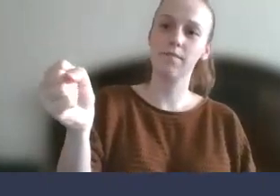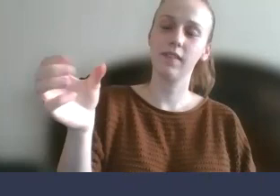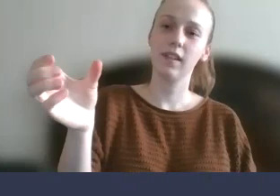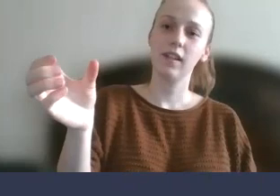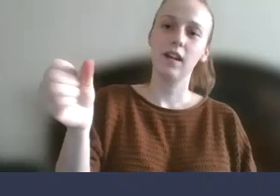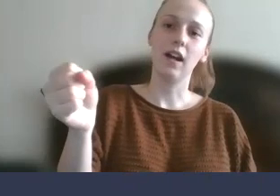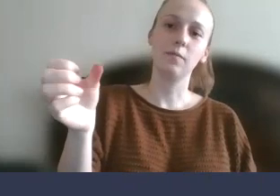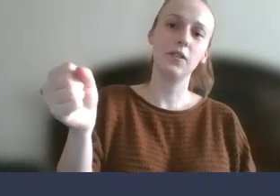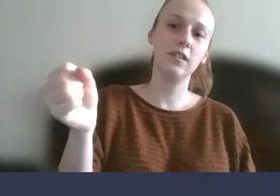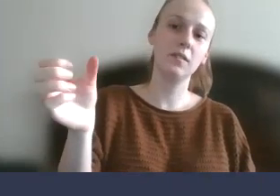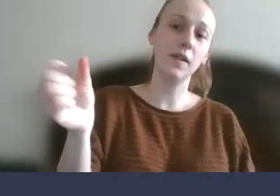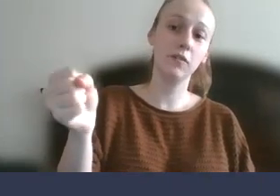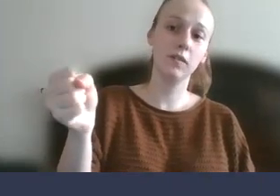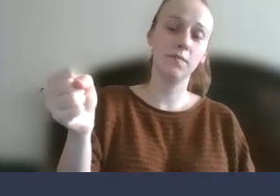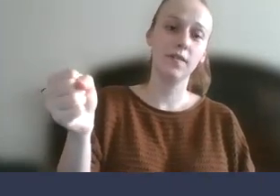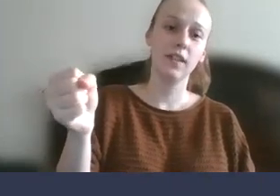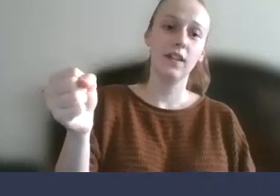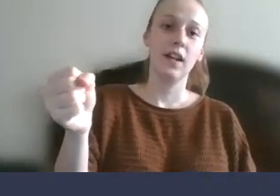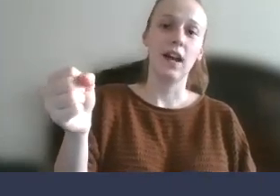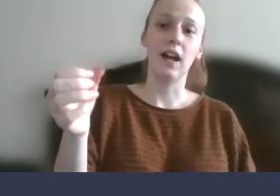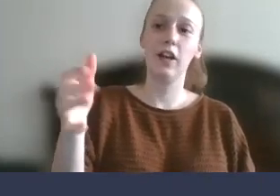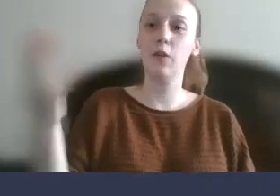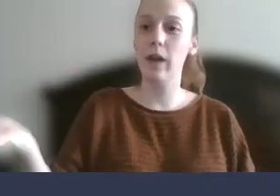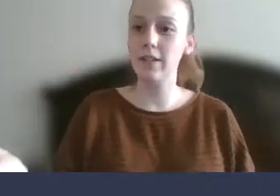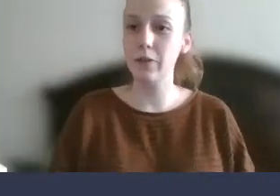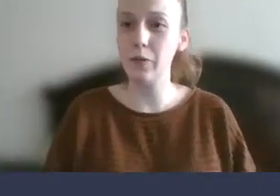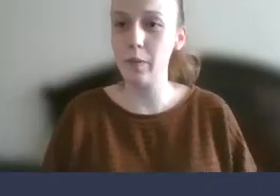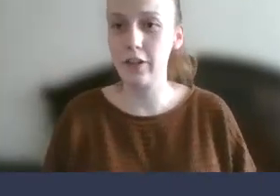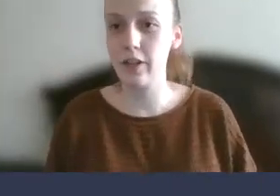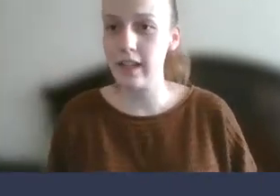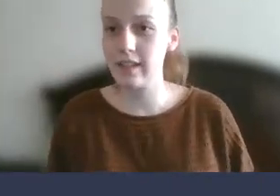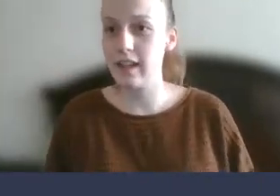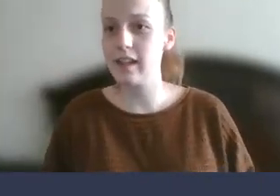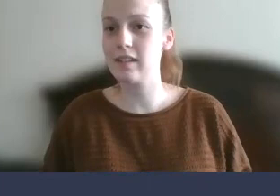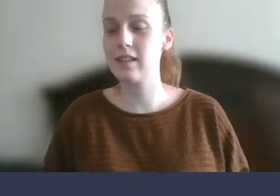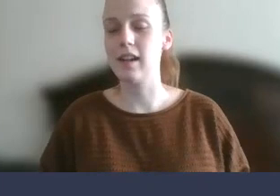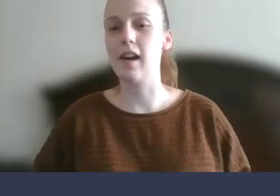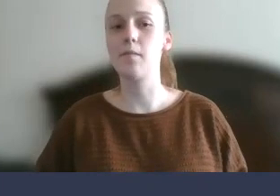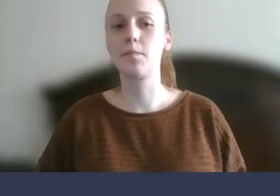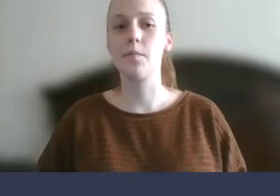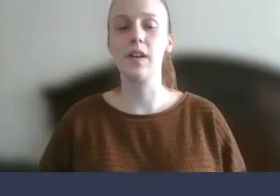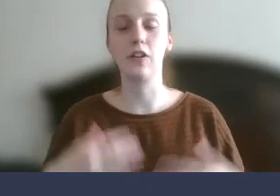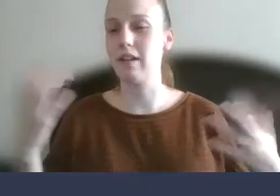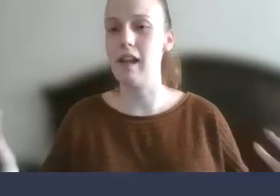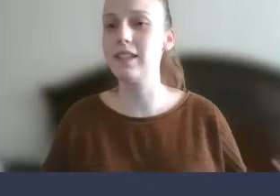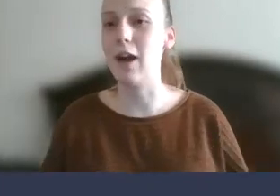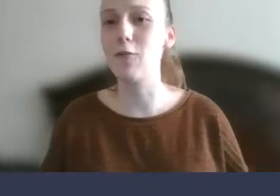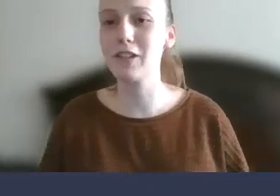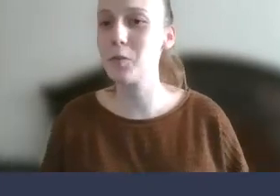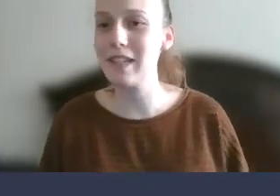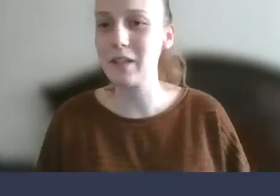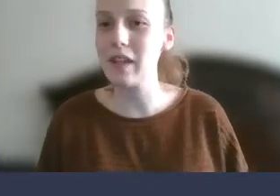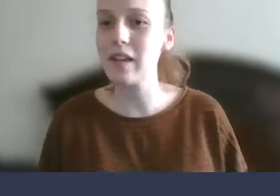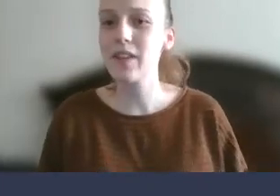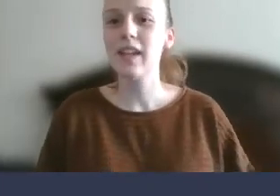squeeze. So this is milk. A good way to picture this is, or at least how it